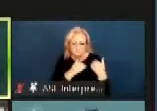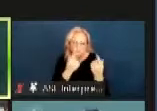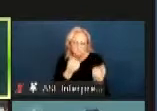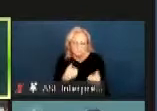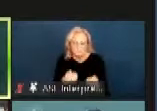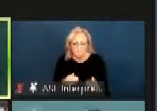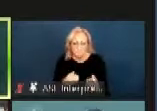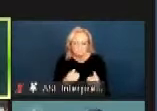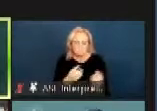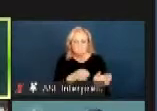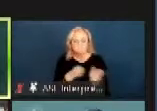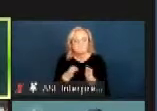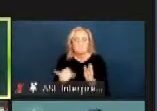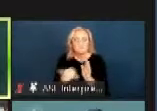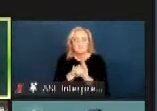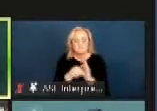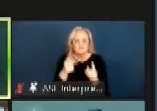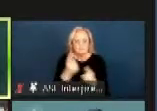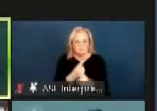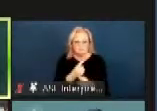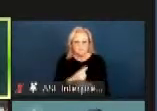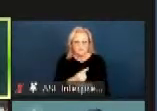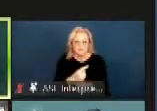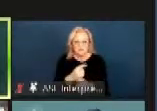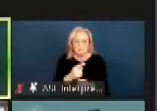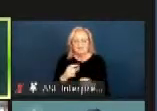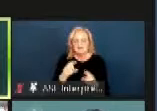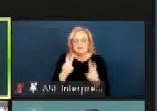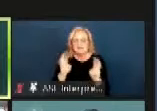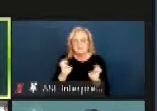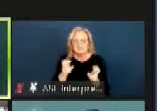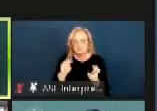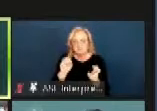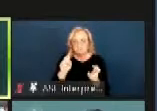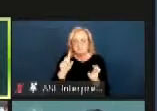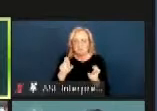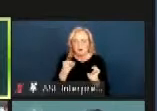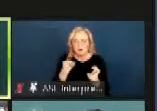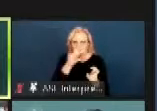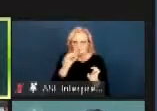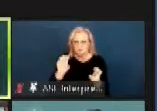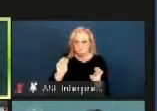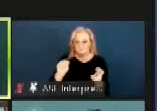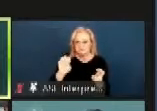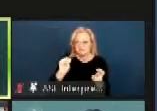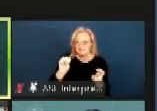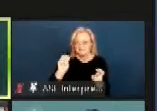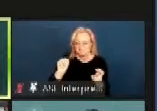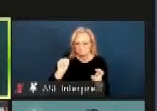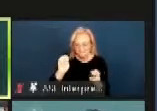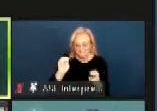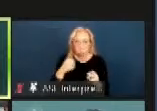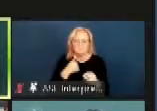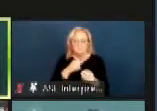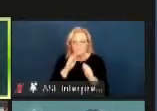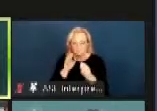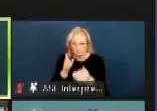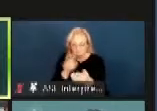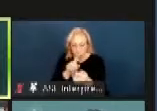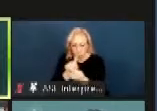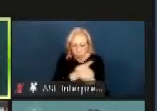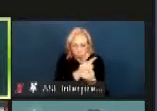And they identified the appropriate subject matter experts. We worked with those SMEs to home in on a specific scope for the